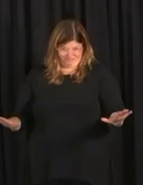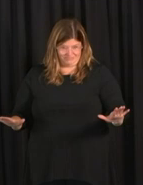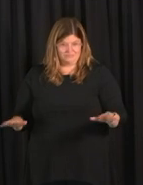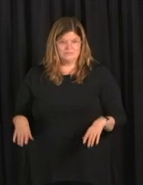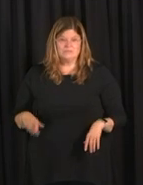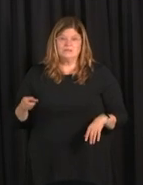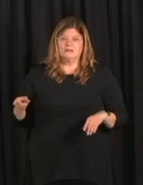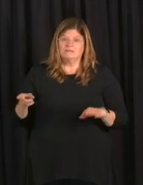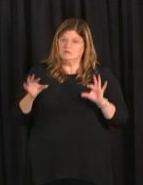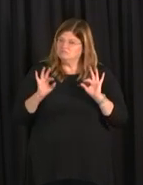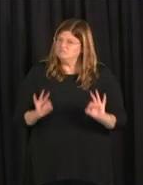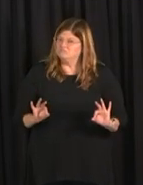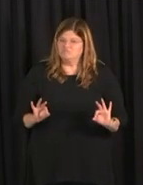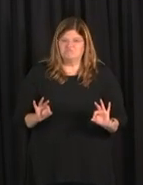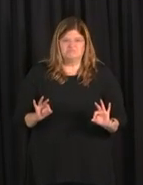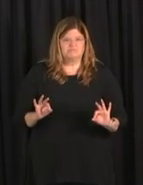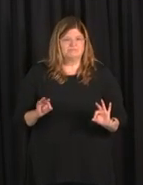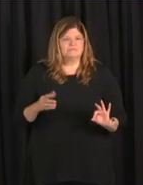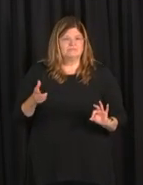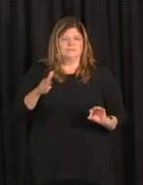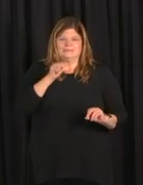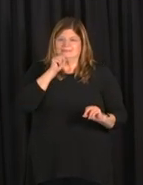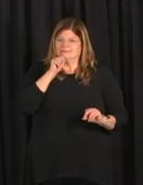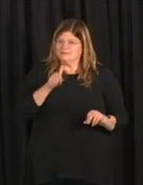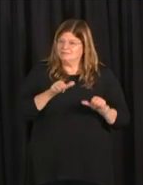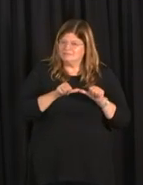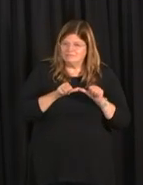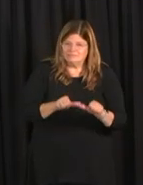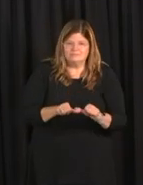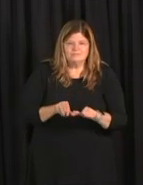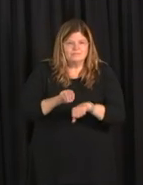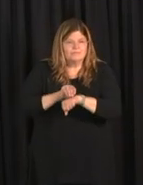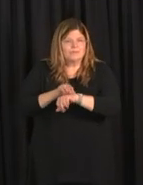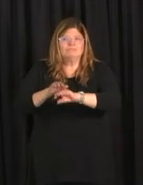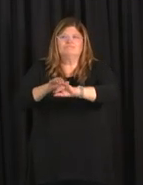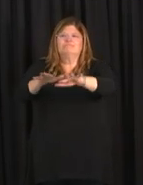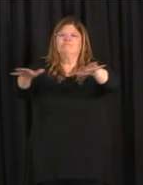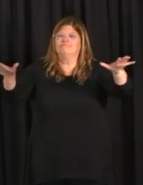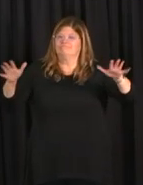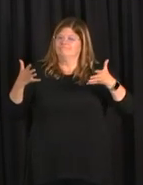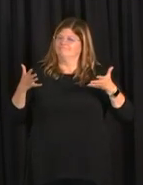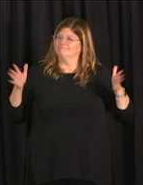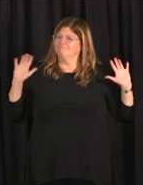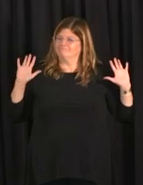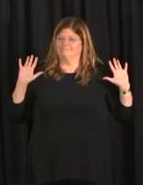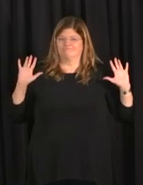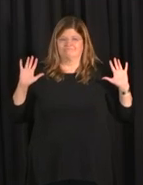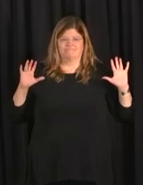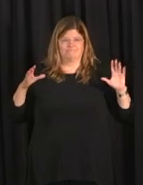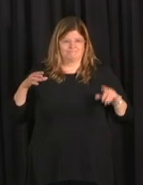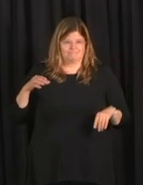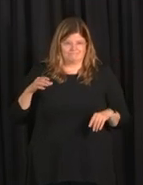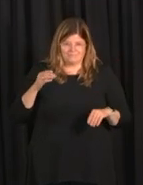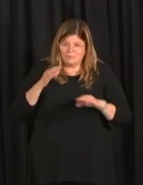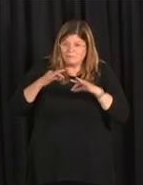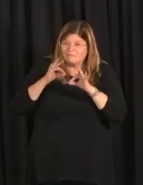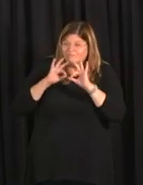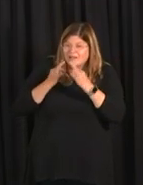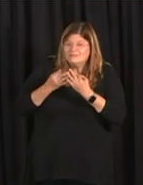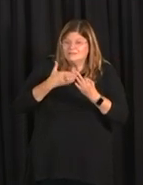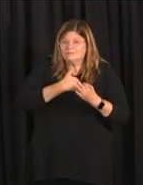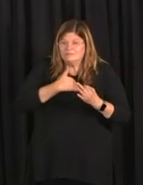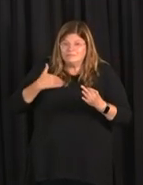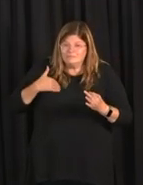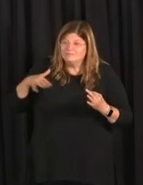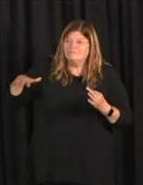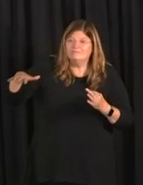the individual it did not continue to compromise their family members and has